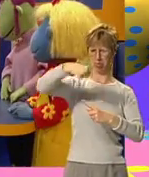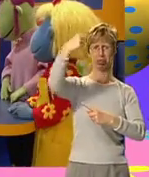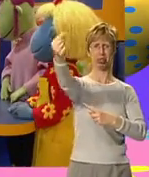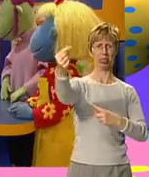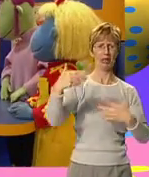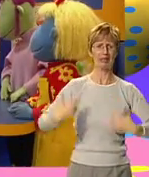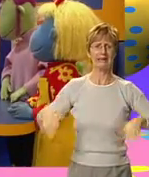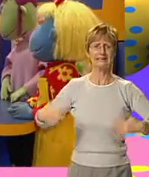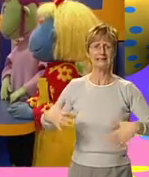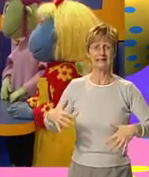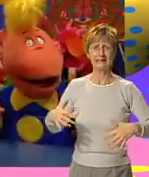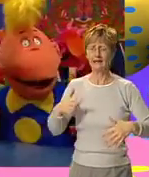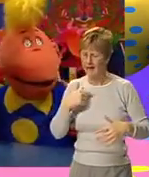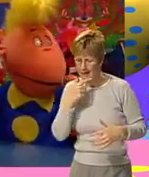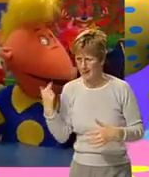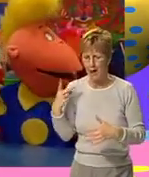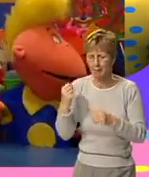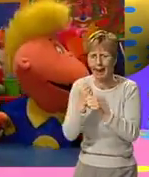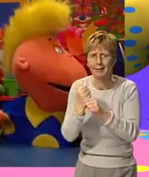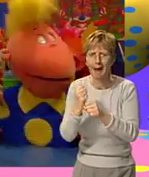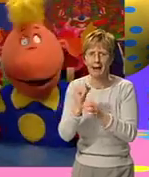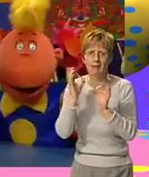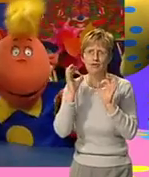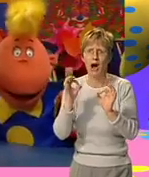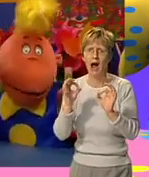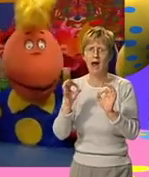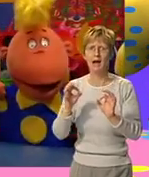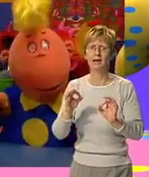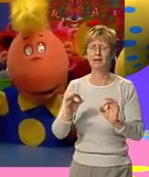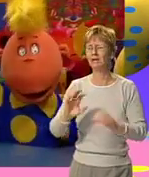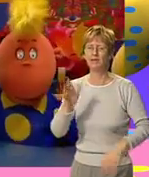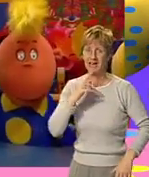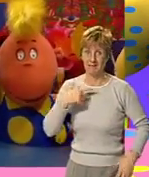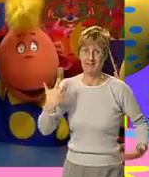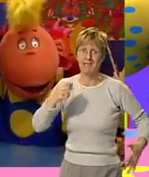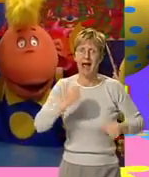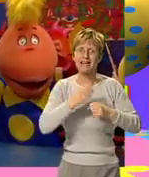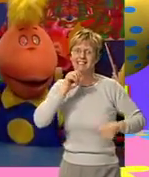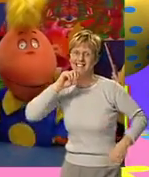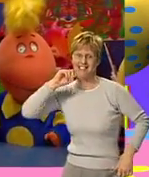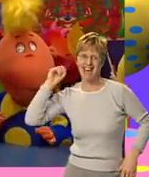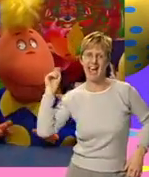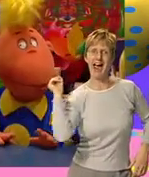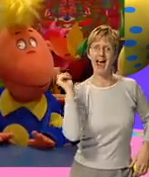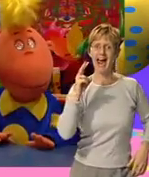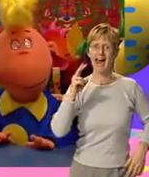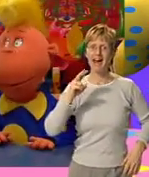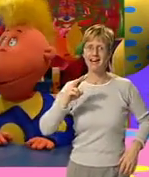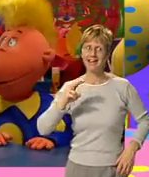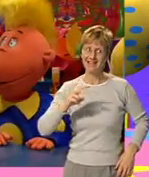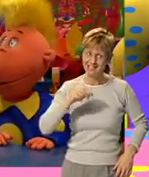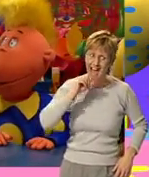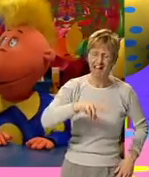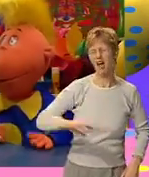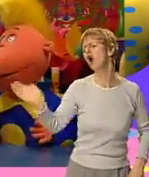of clay, wasn't it, Jake? Yeah, but we soon turned it into something brilliant. Oh, don't tell me.